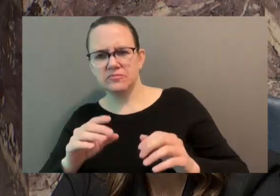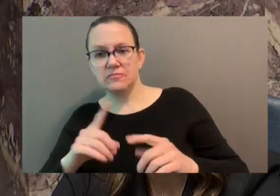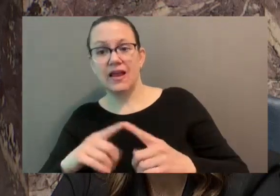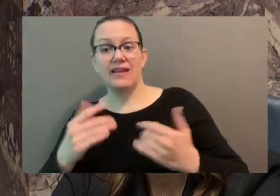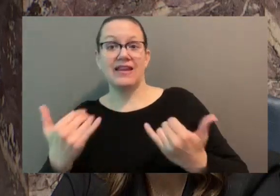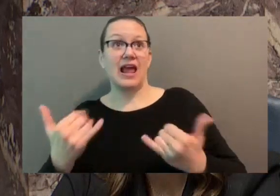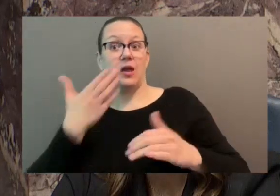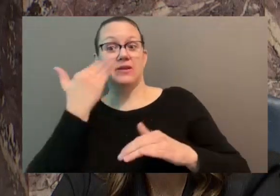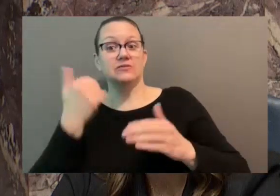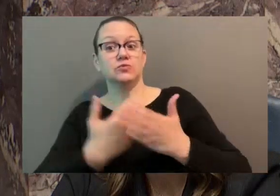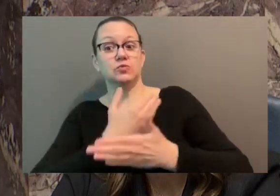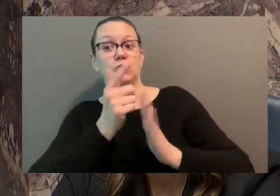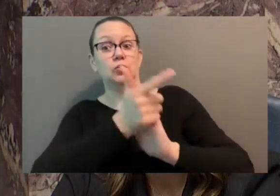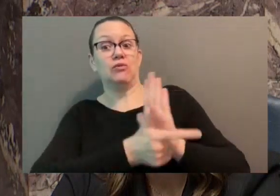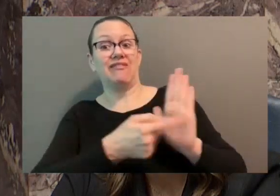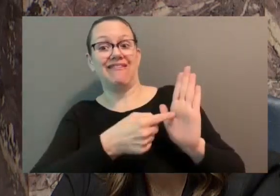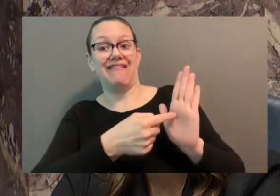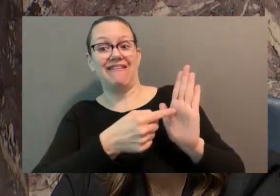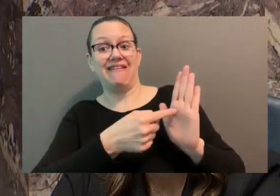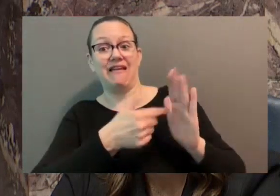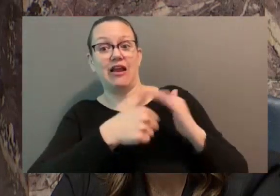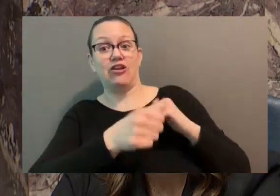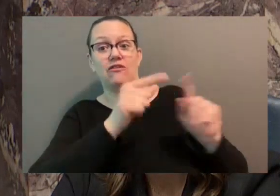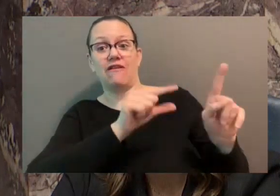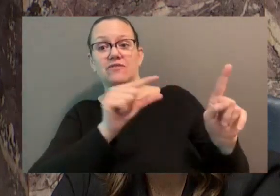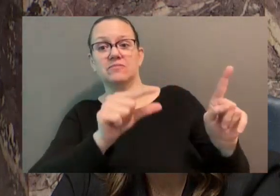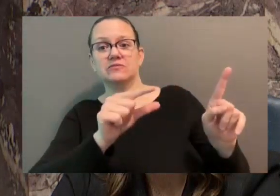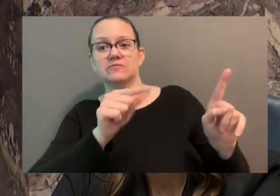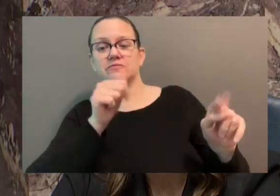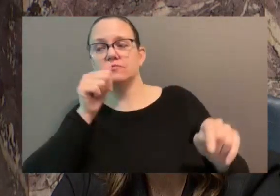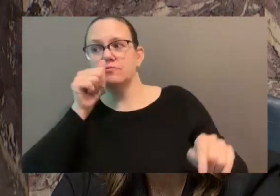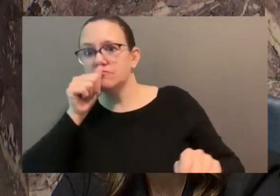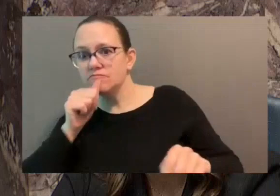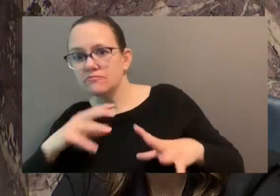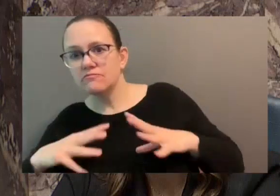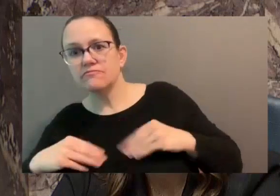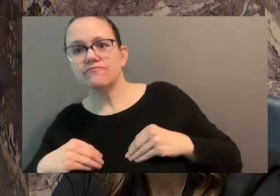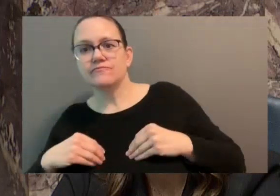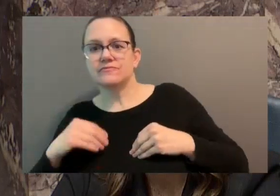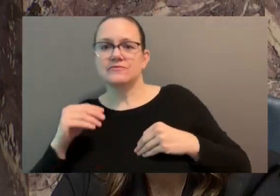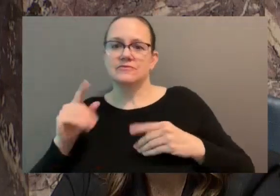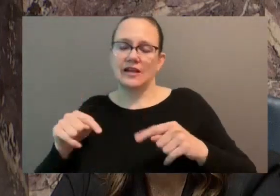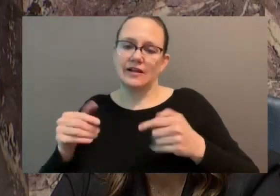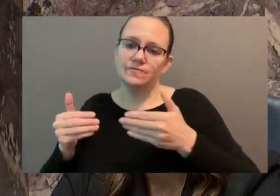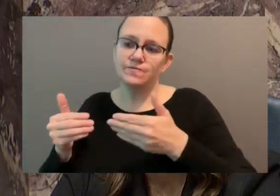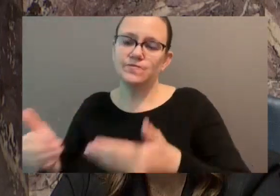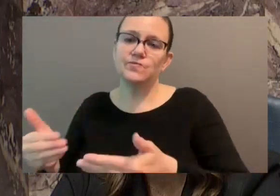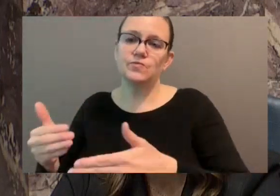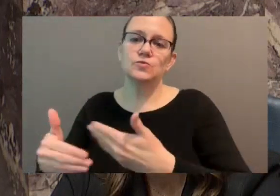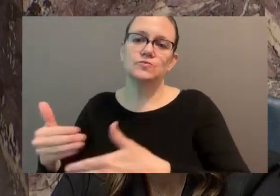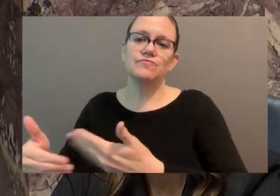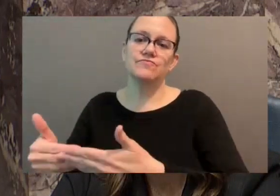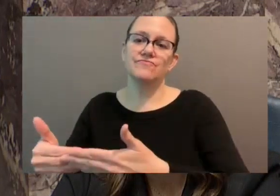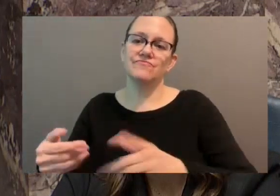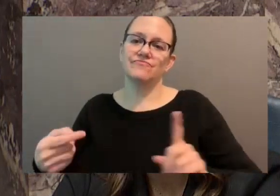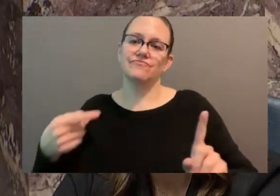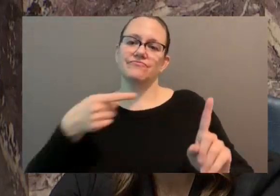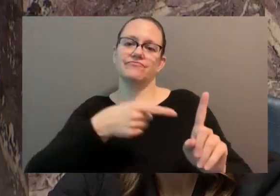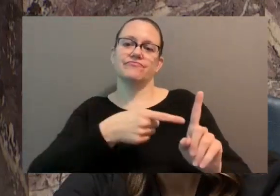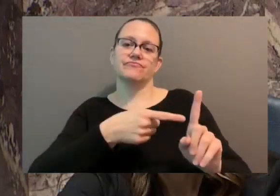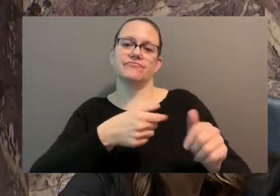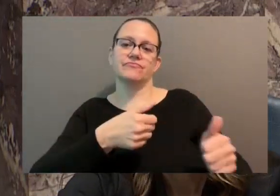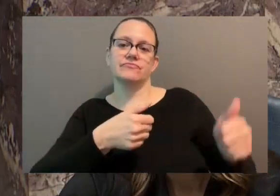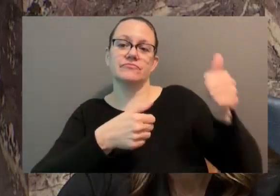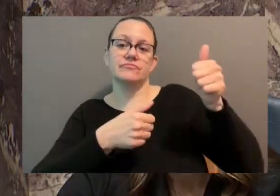The minister, the premier, made the decision to use decriminalization as a dangerous experiment. It is time for